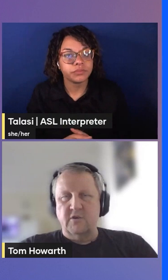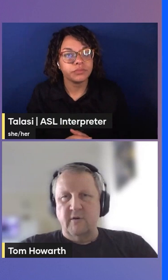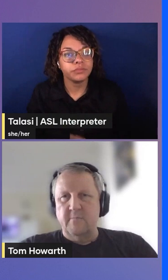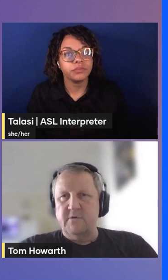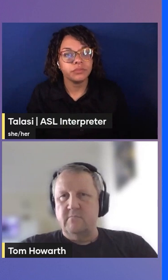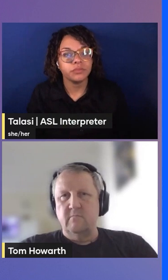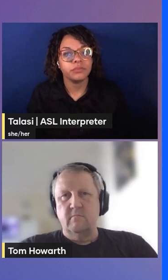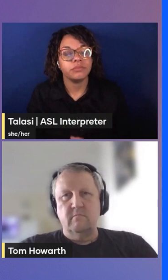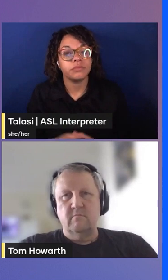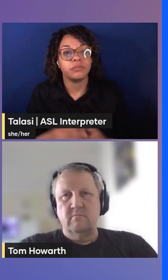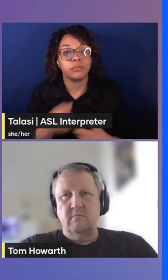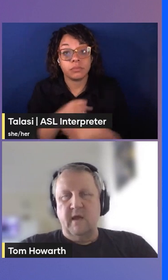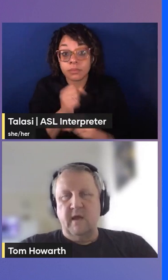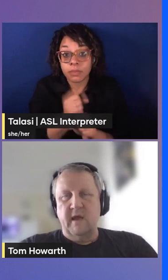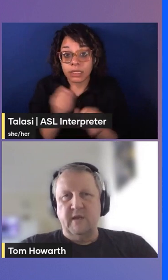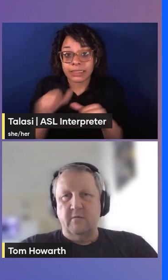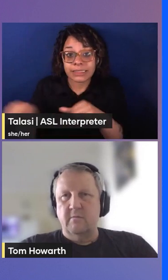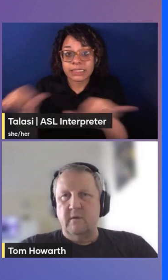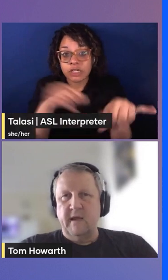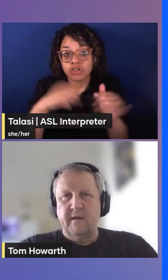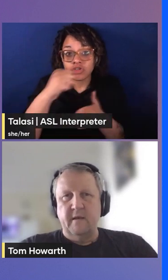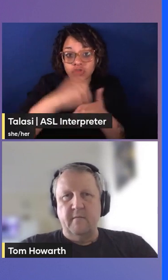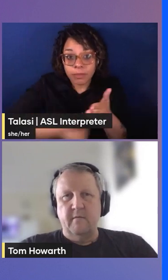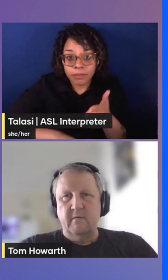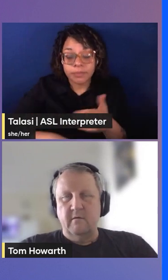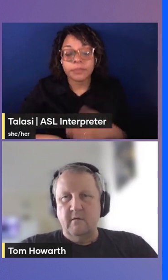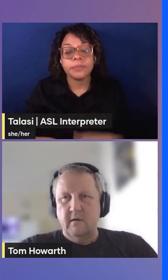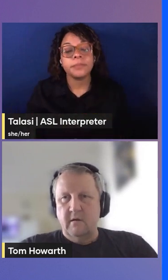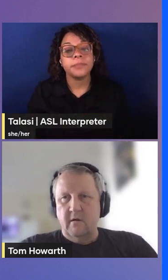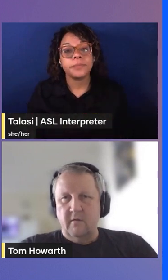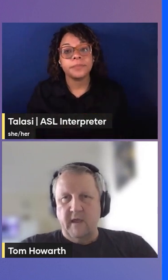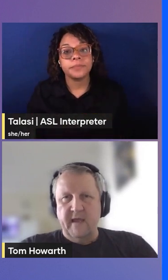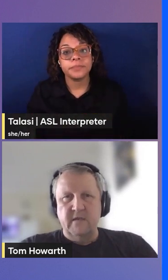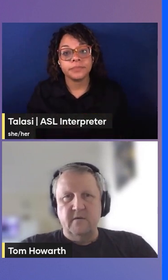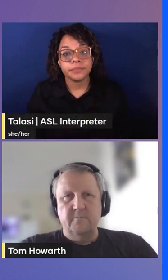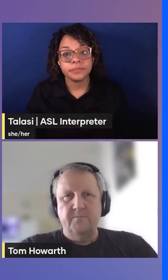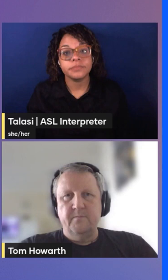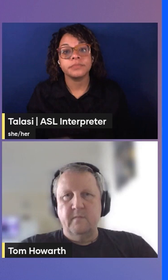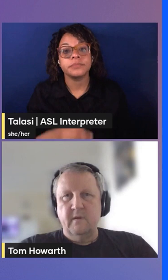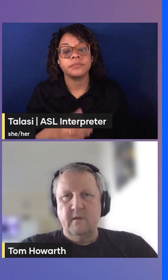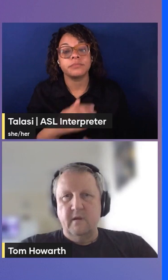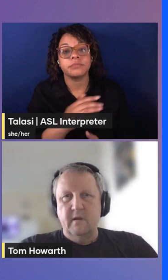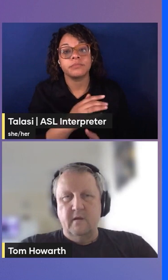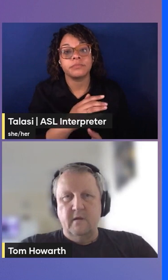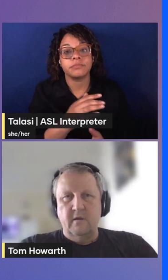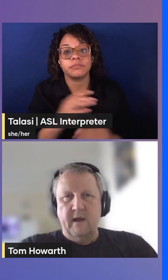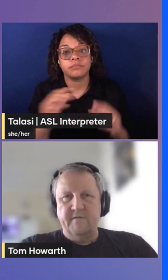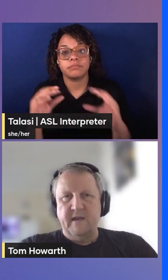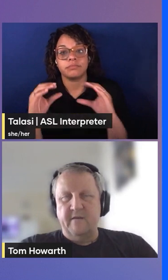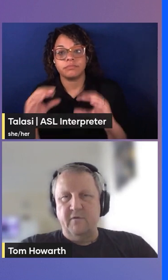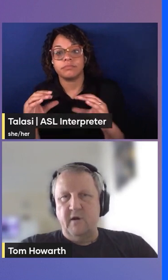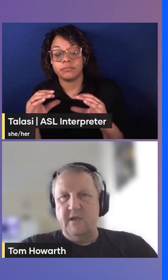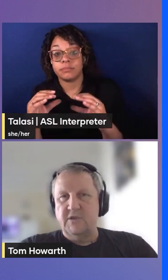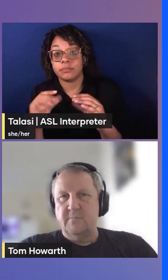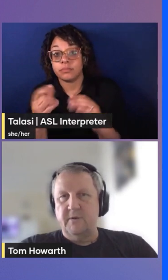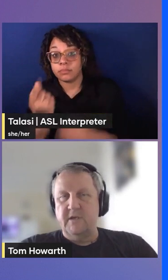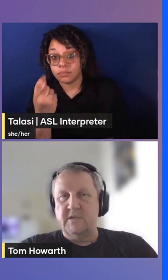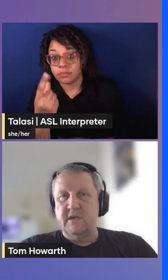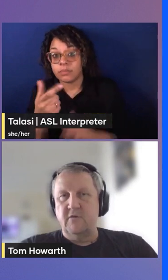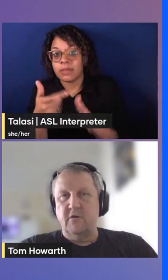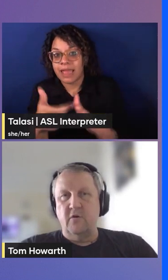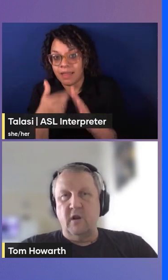a standard script, HCL then on the end. You have to have your